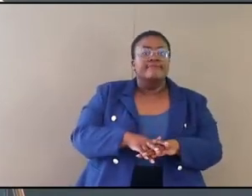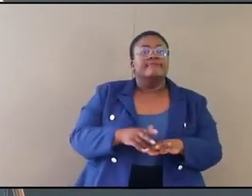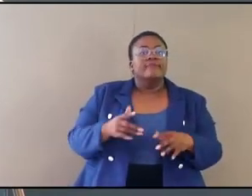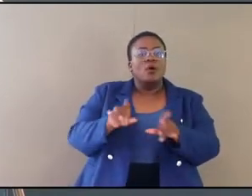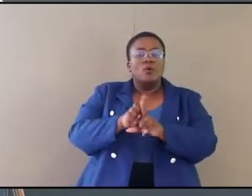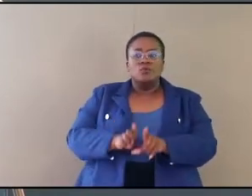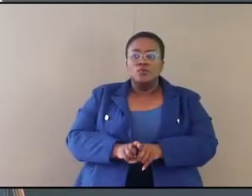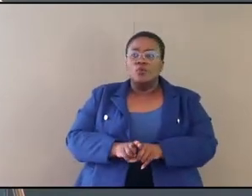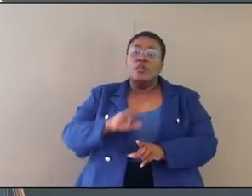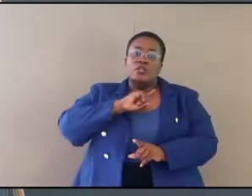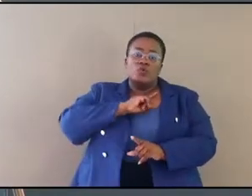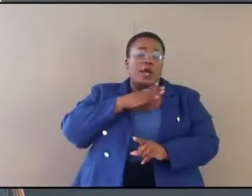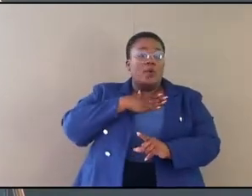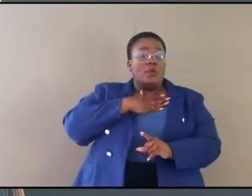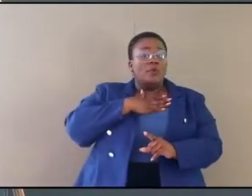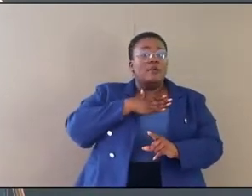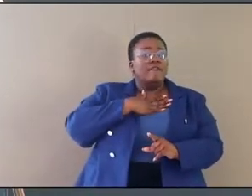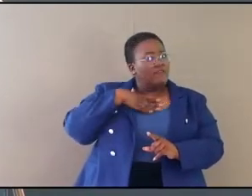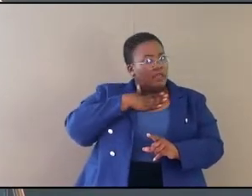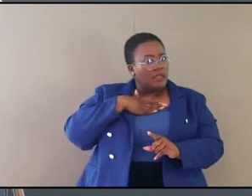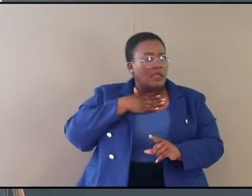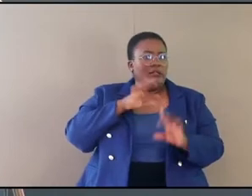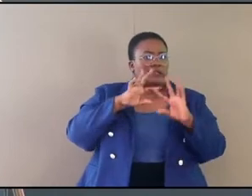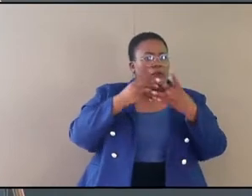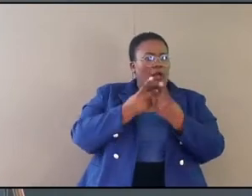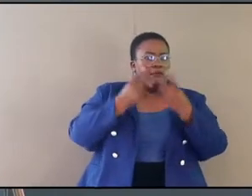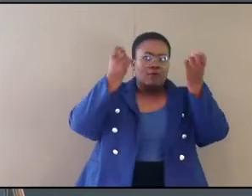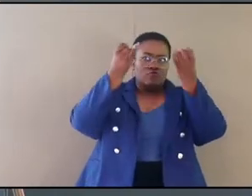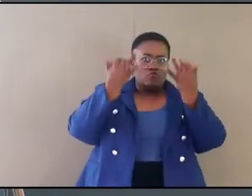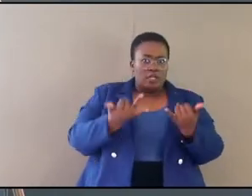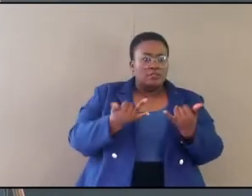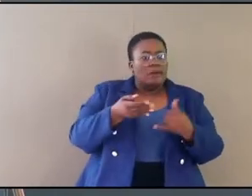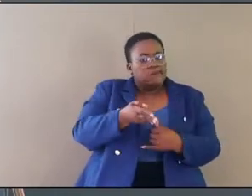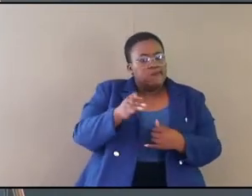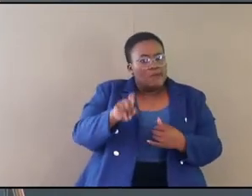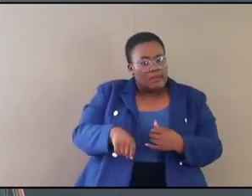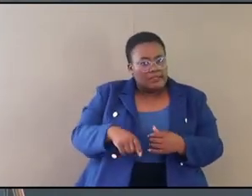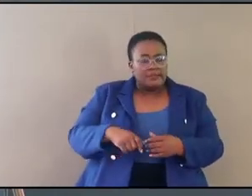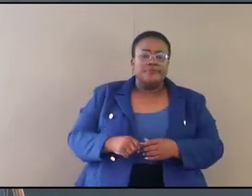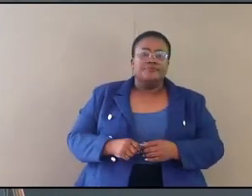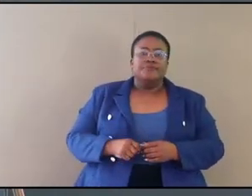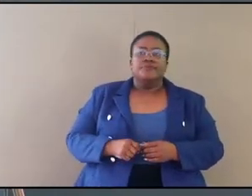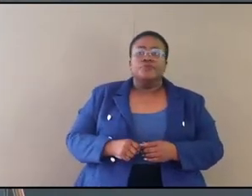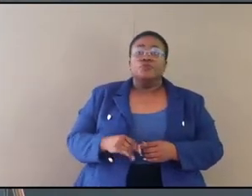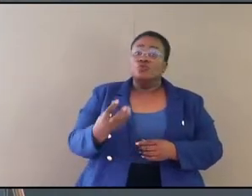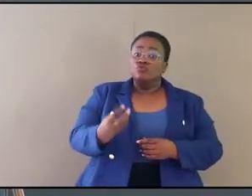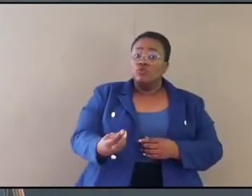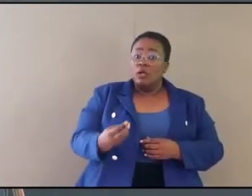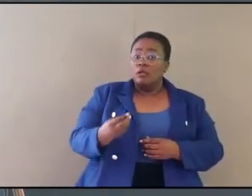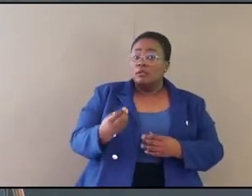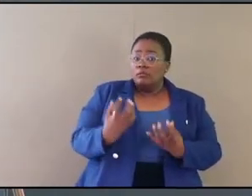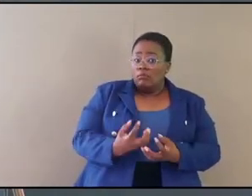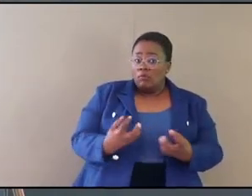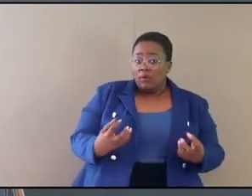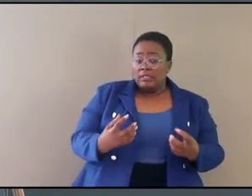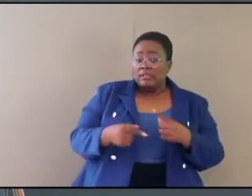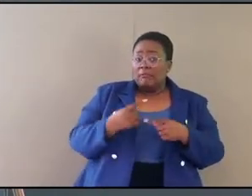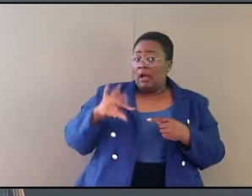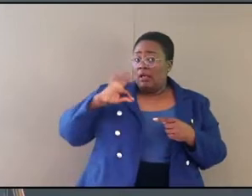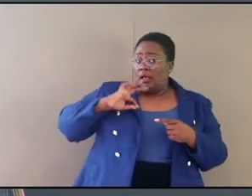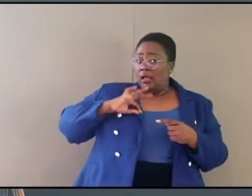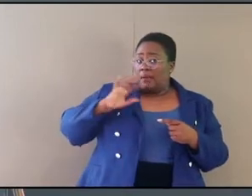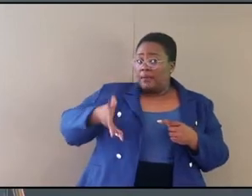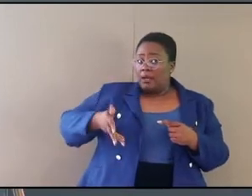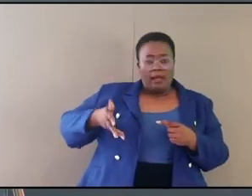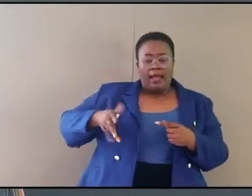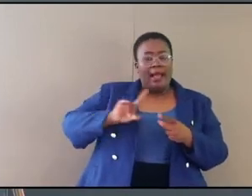also think it's really important that we take note of the fact that child poverty isn't only about income poverty. also about the